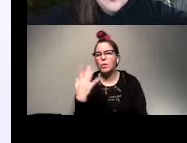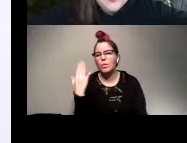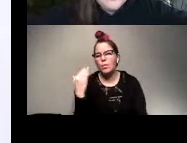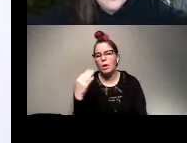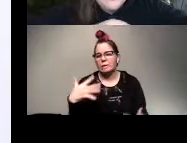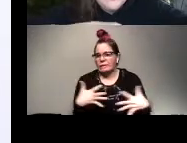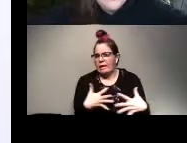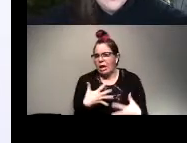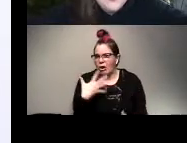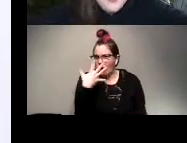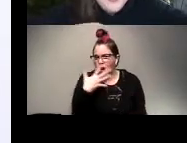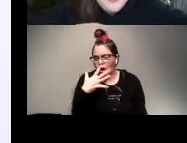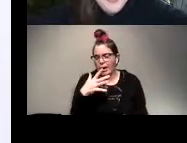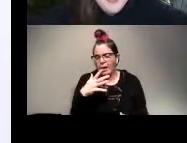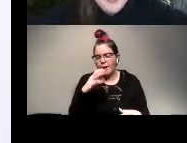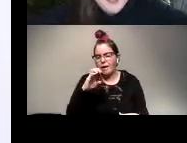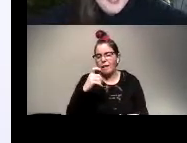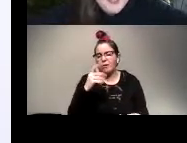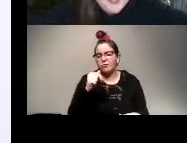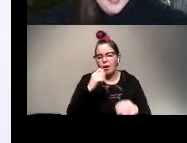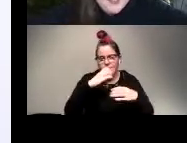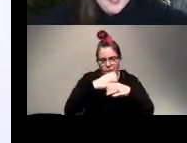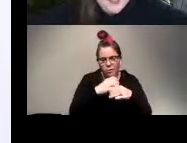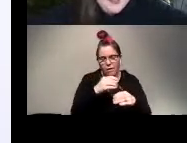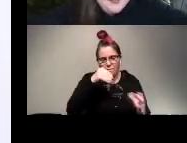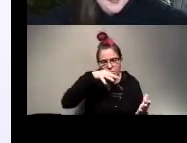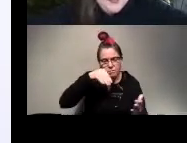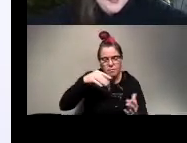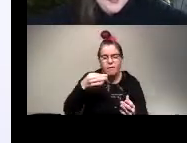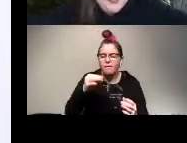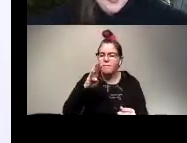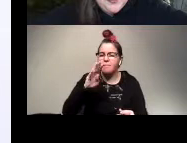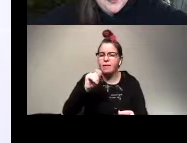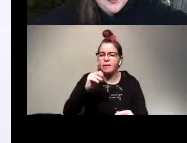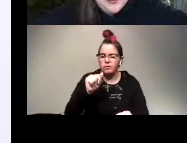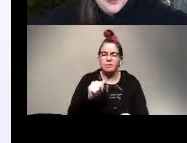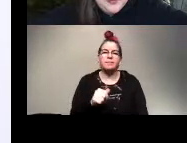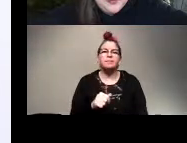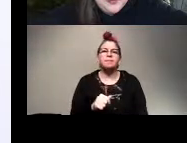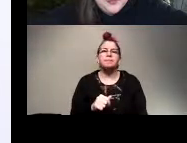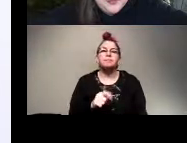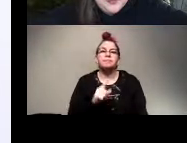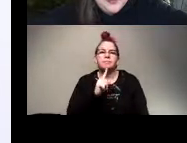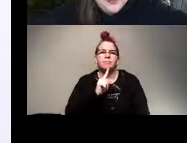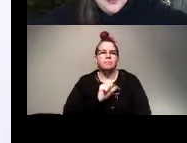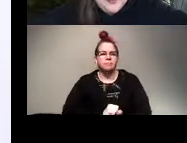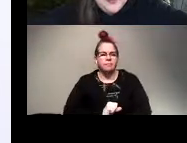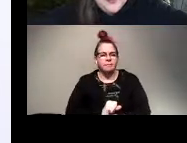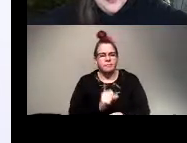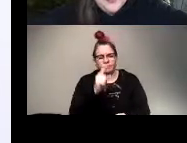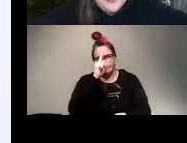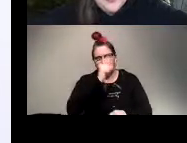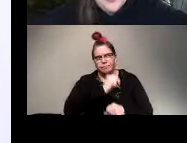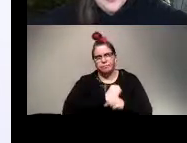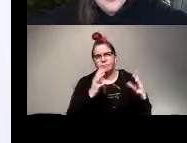looking electron micrographs of bacteria. But in fact, when you think about what's happening in